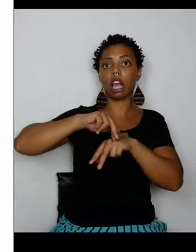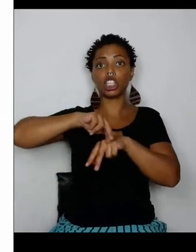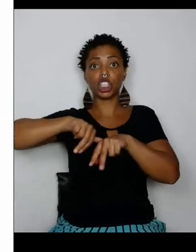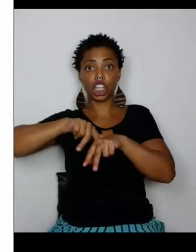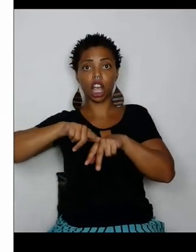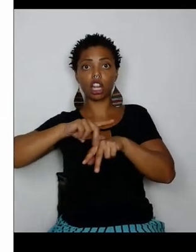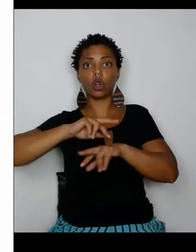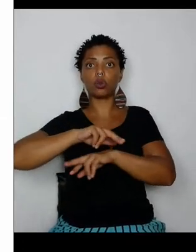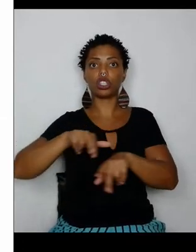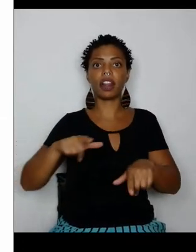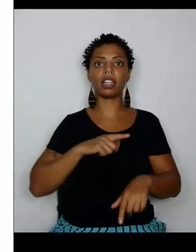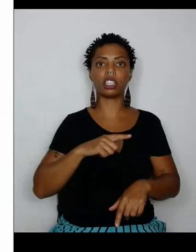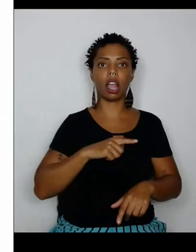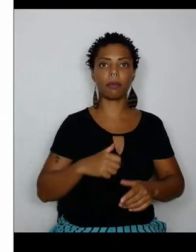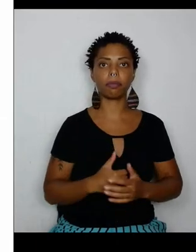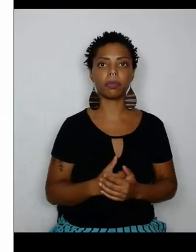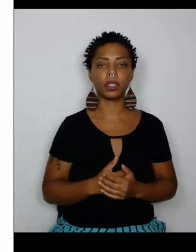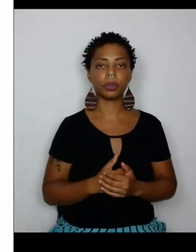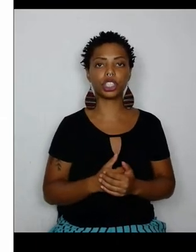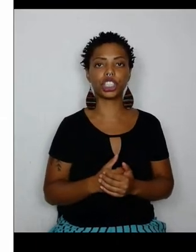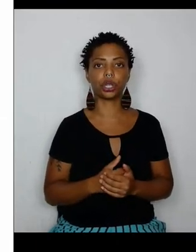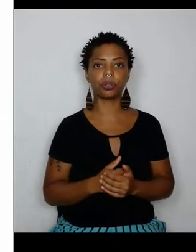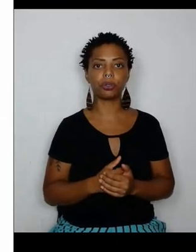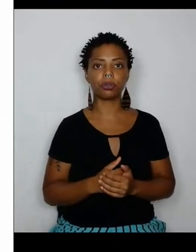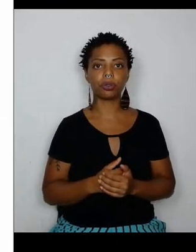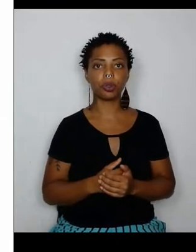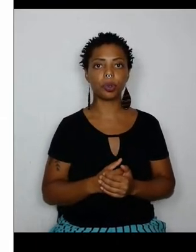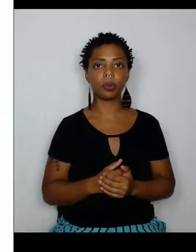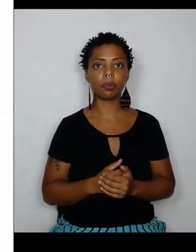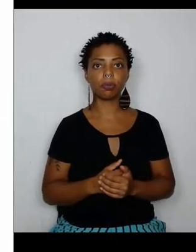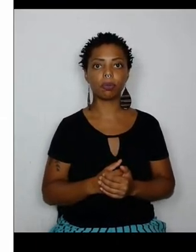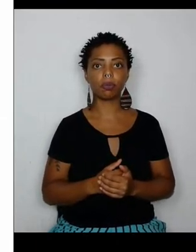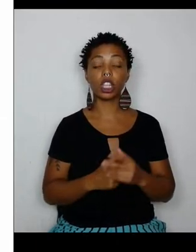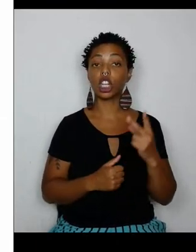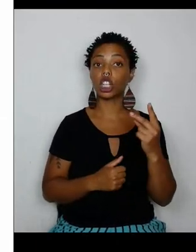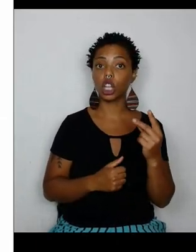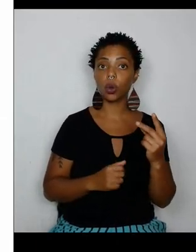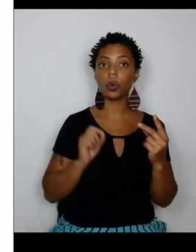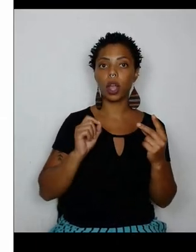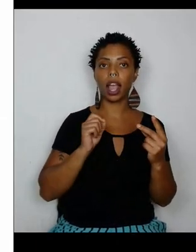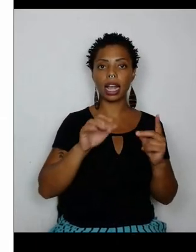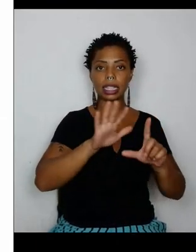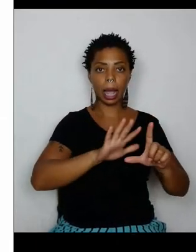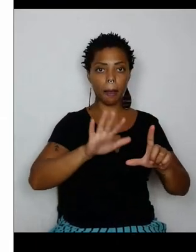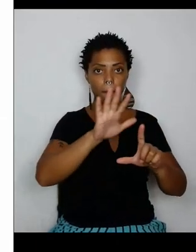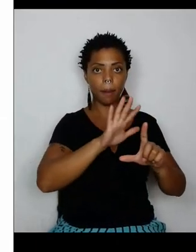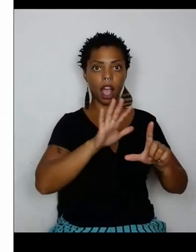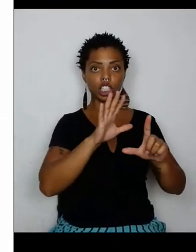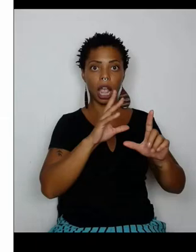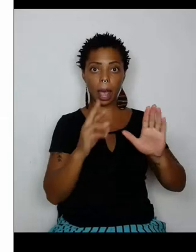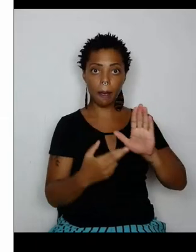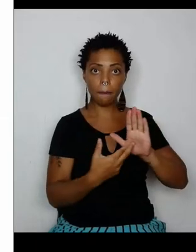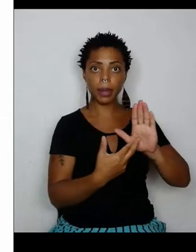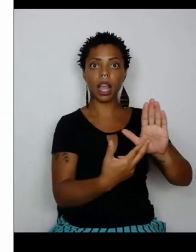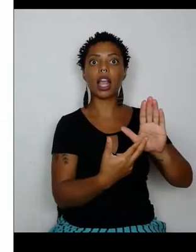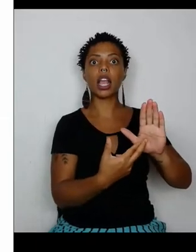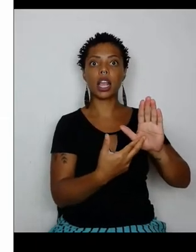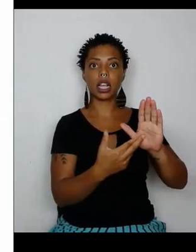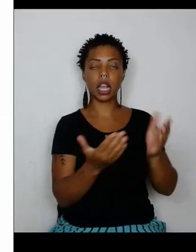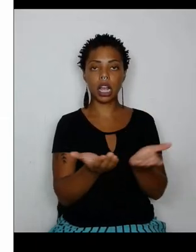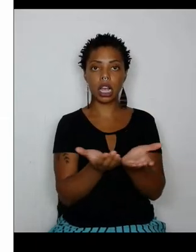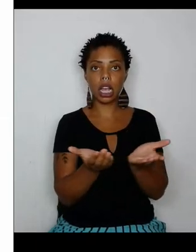due to the second commandment a grave and representational christian image required the negotiation of limits the medieval